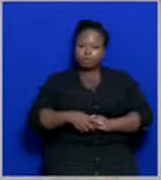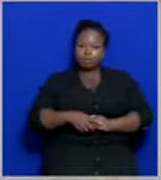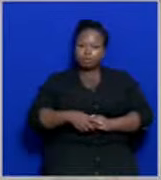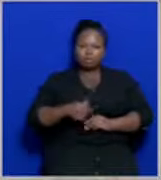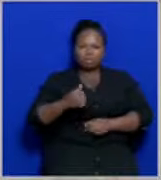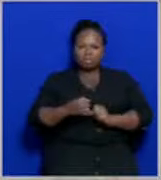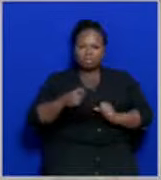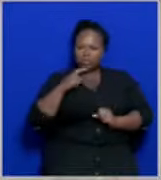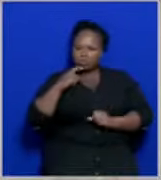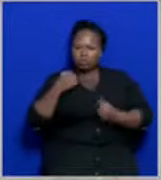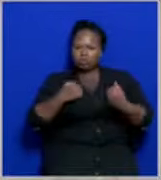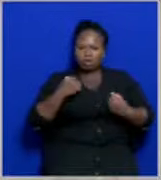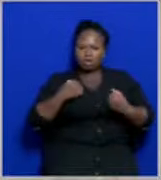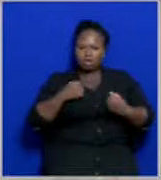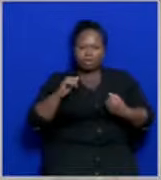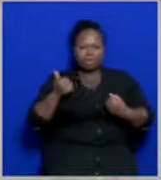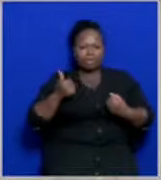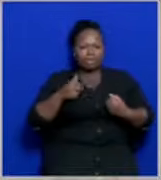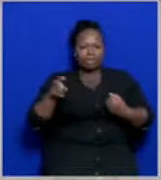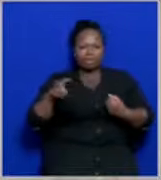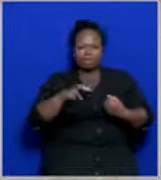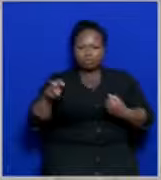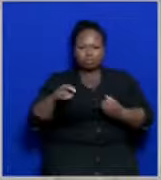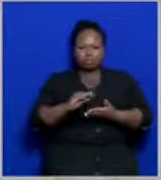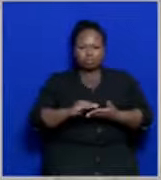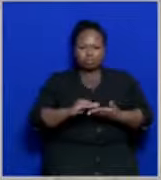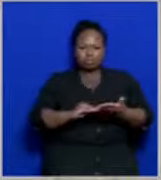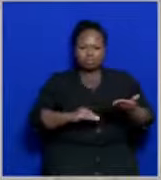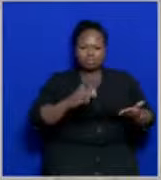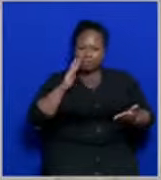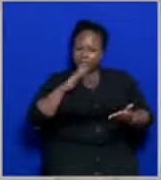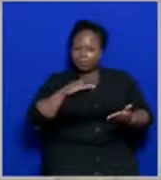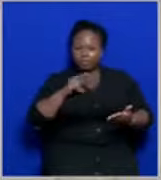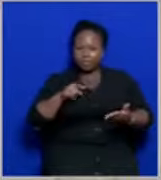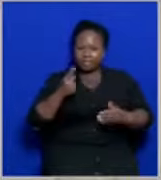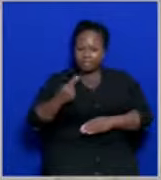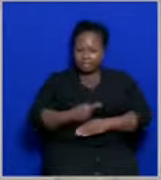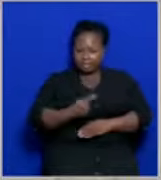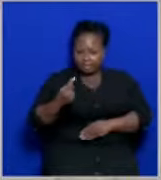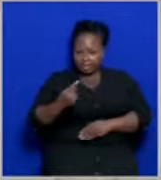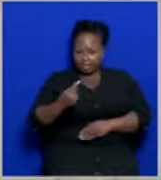you don't have a log sheet for that particular day? You drove with